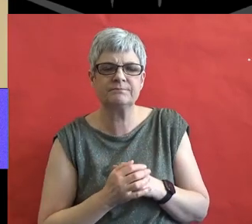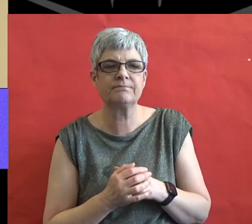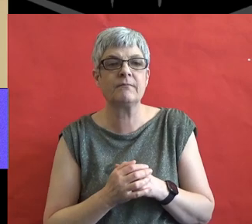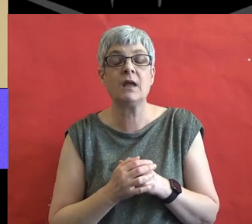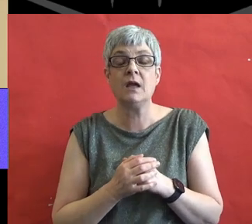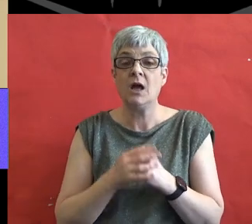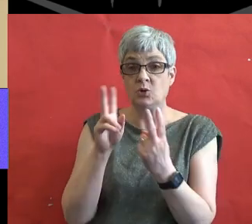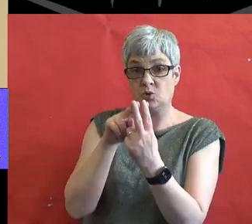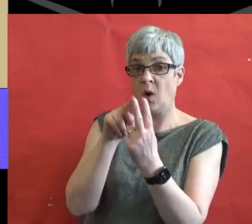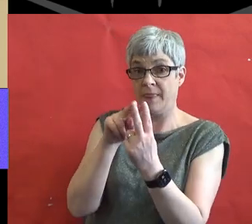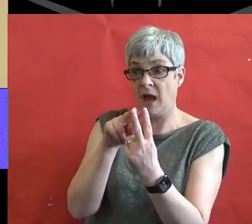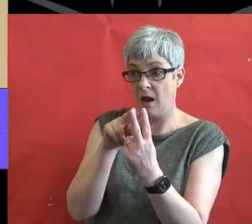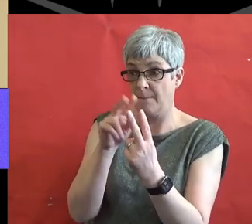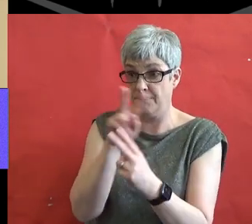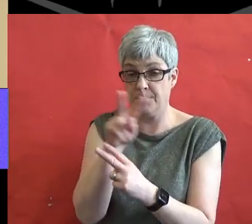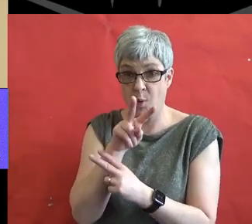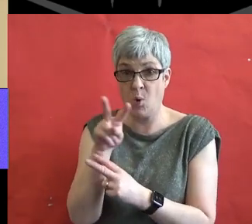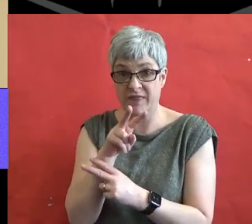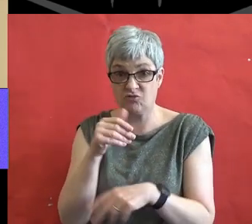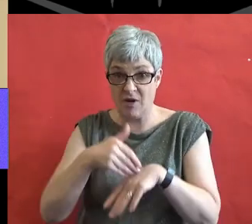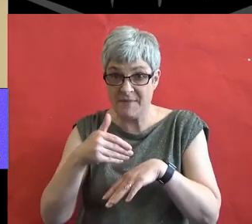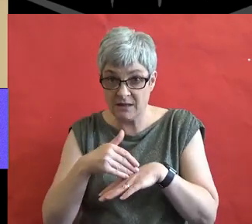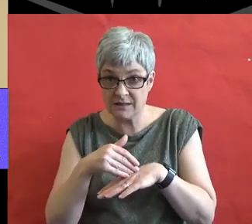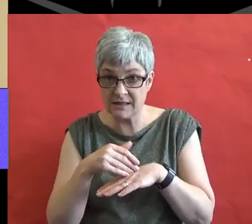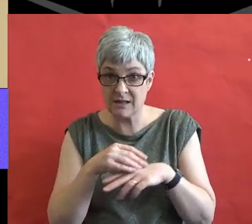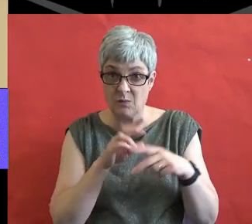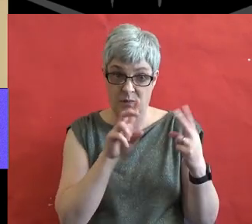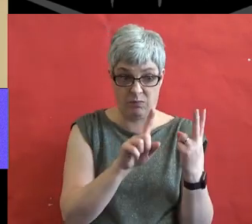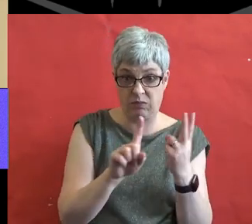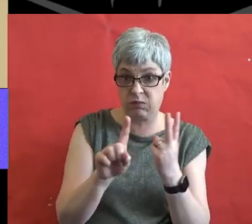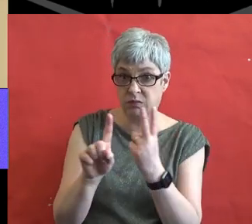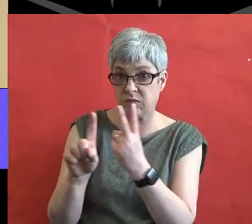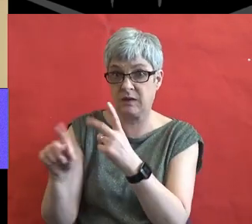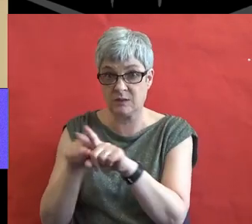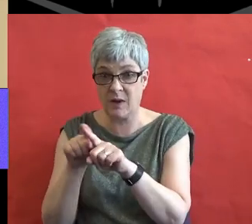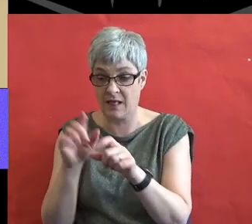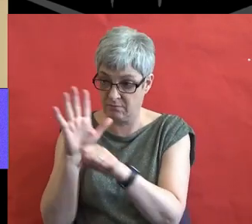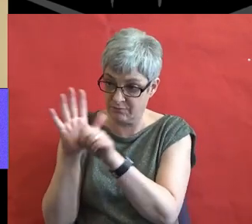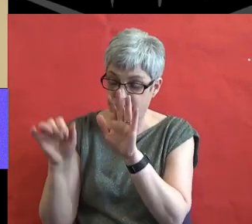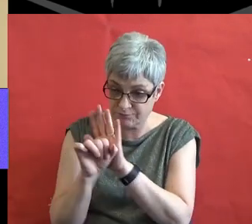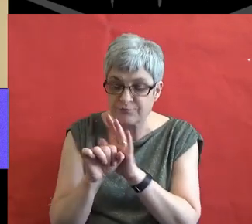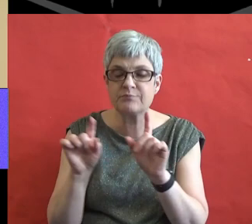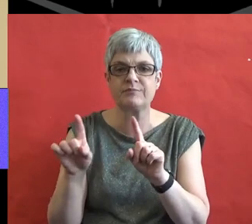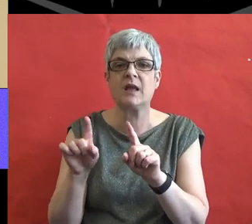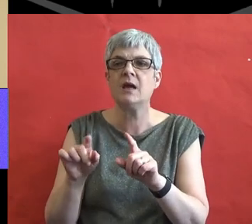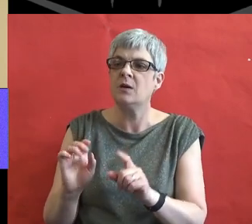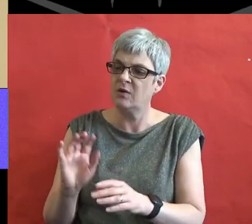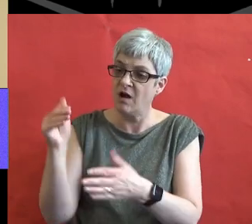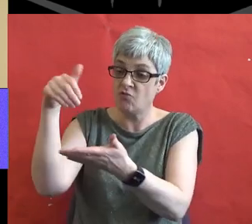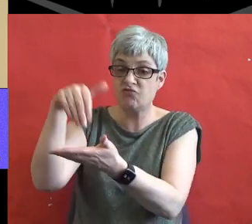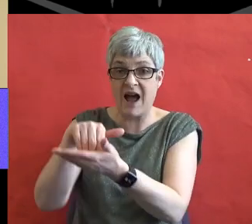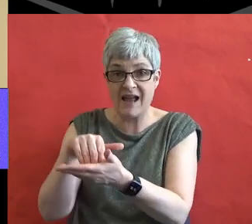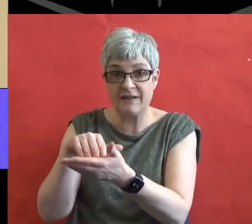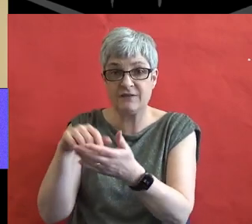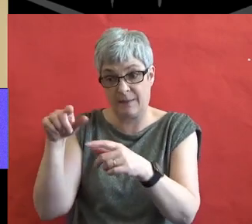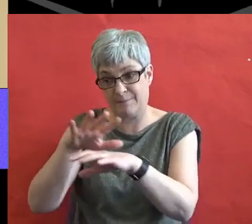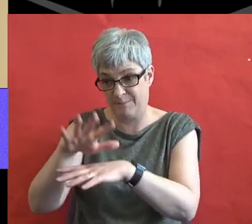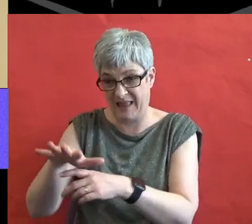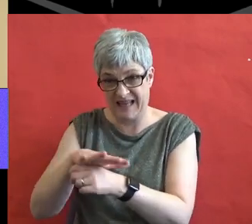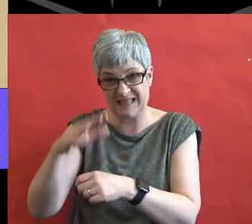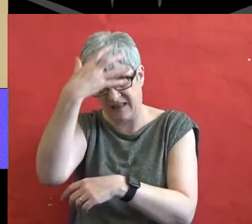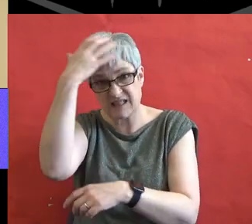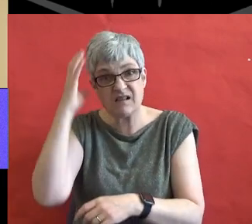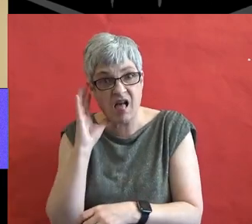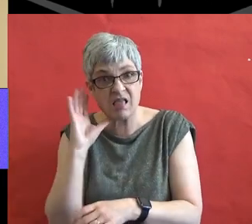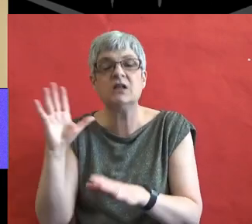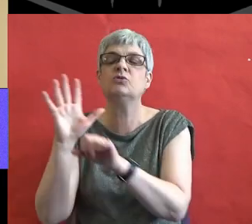men, both criminals, were also led out with him to be executed. When they came to the place called the Skull, they crucified